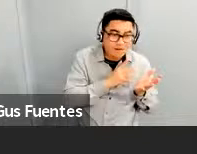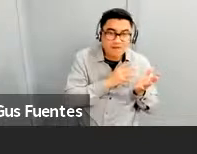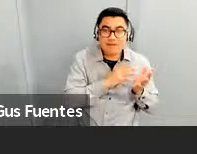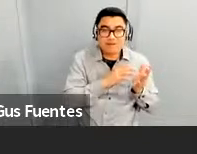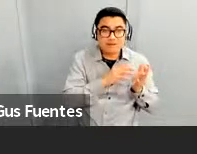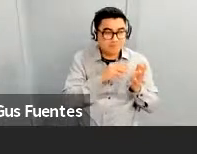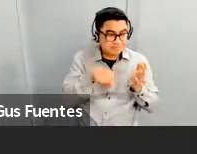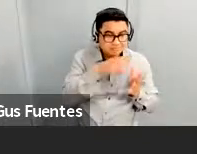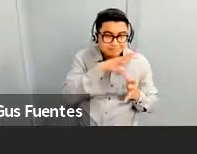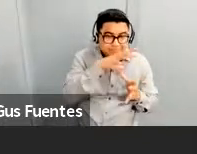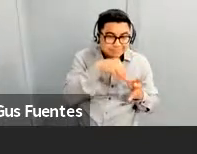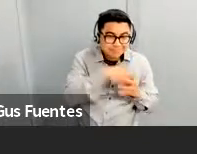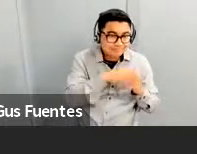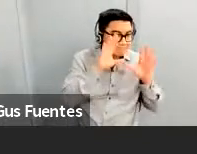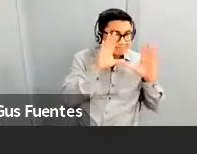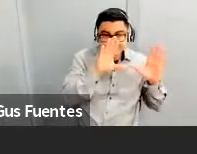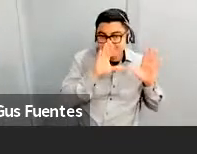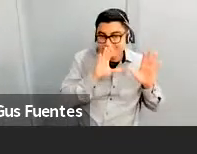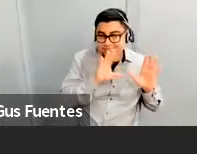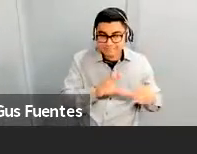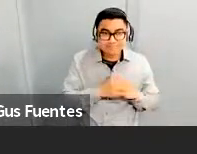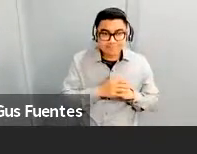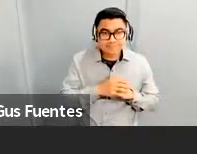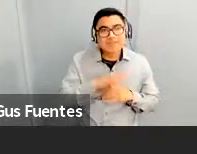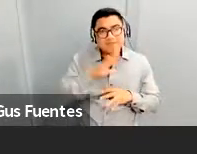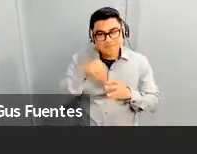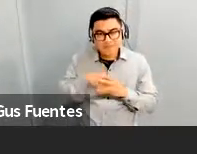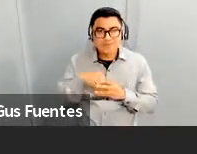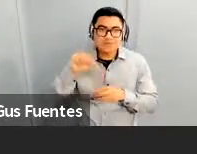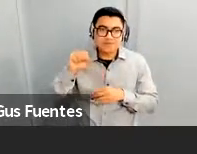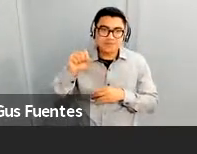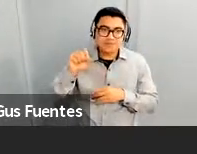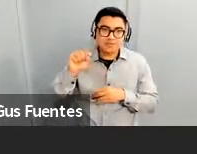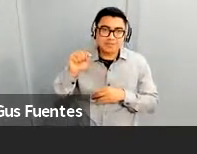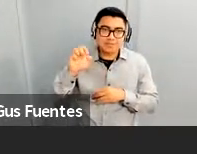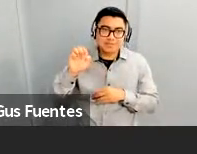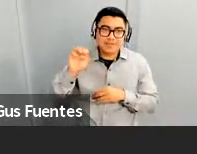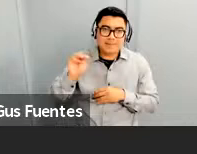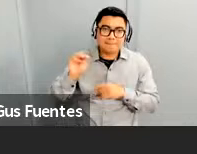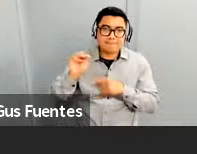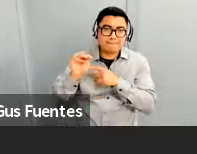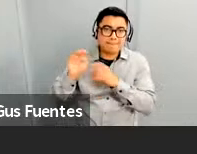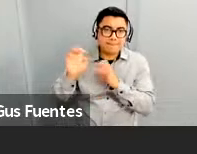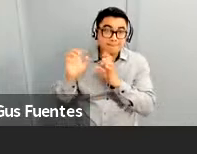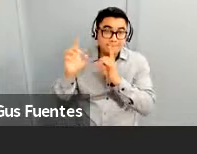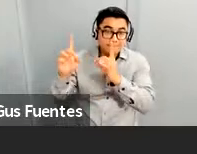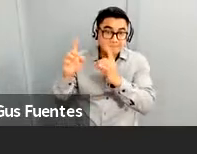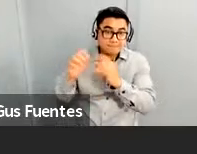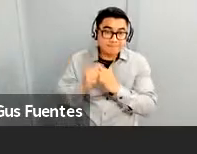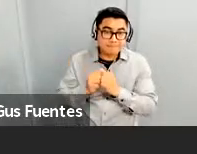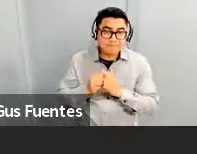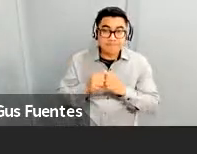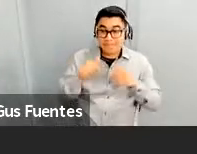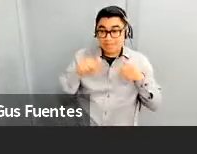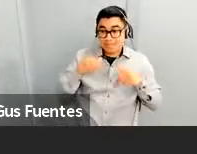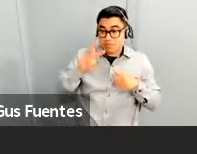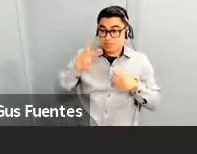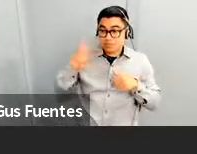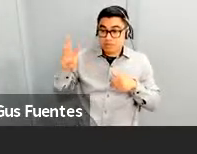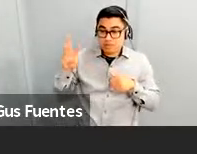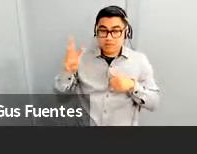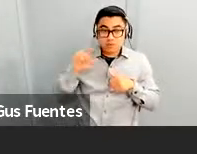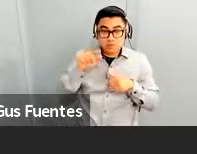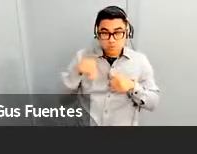work. So in this document, and these are all posted with this presentation on our website. So if you want to